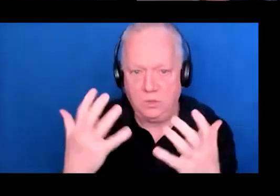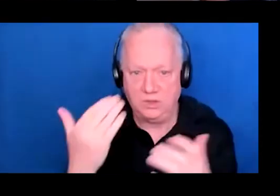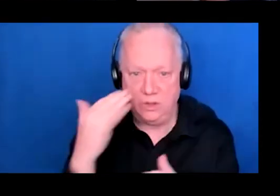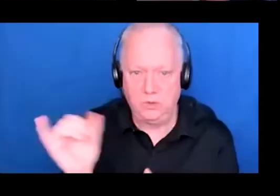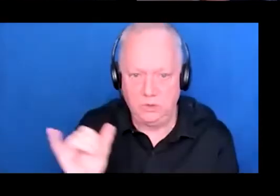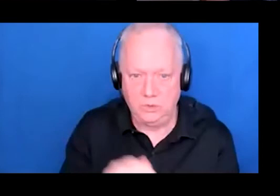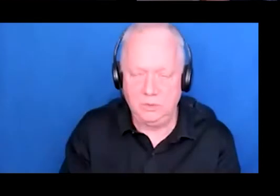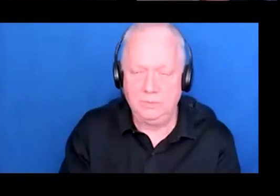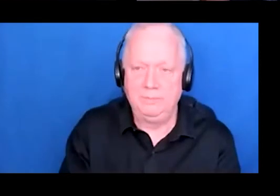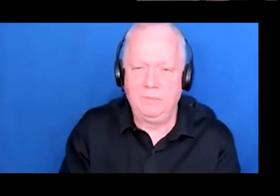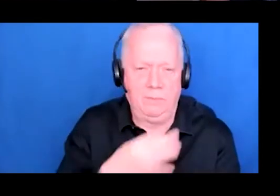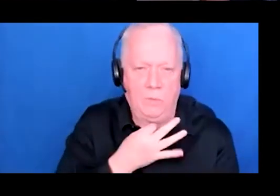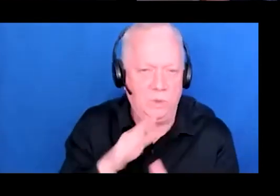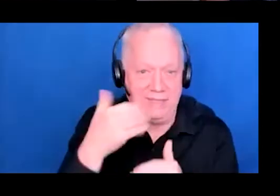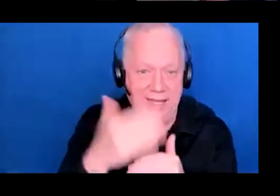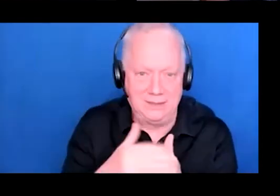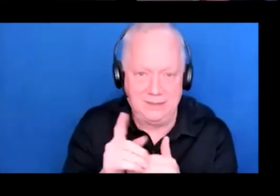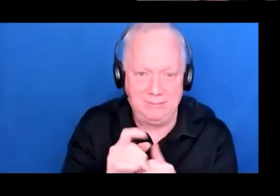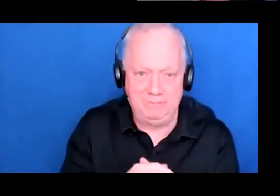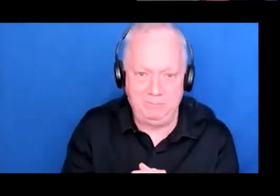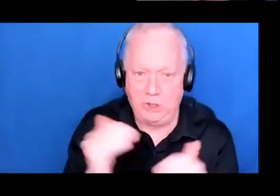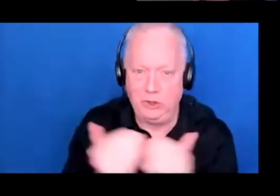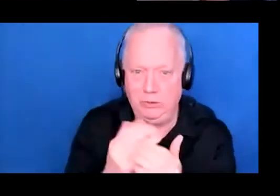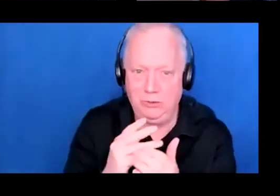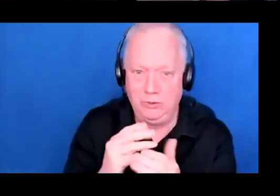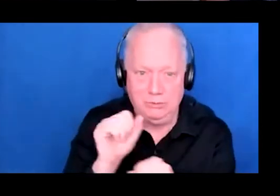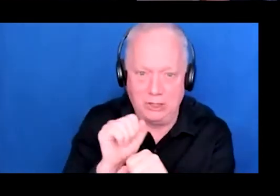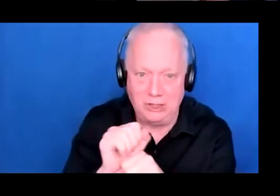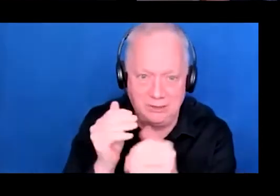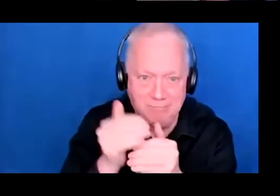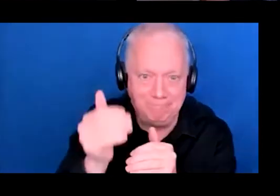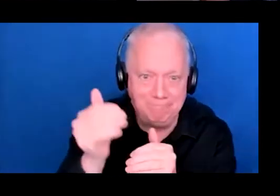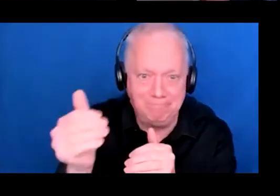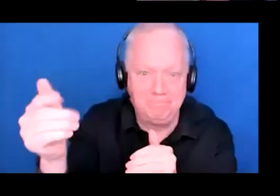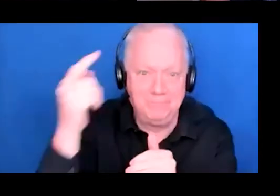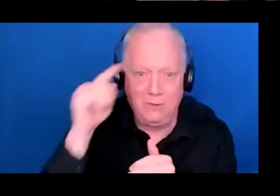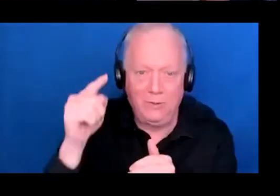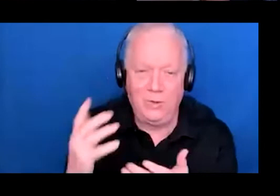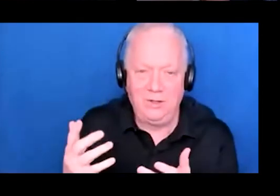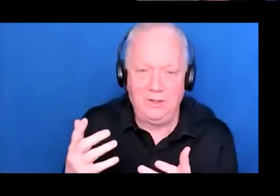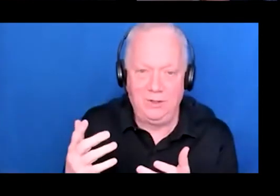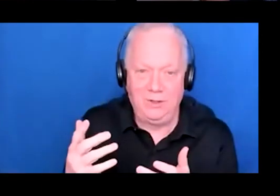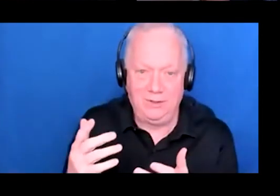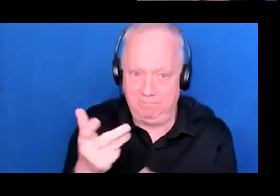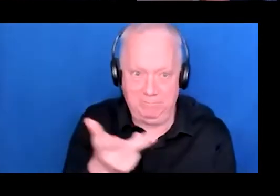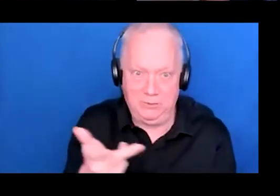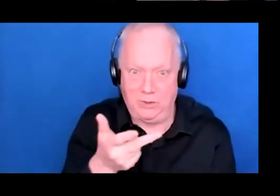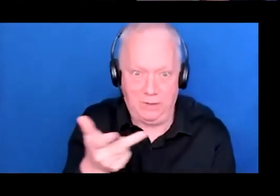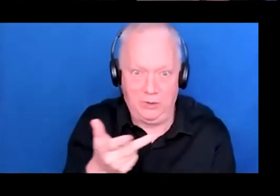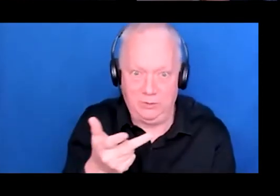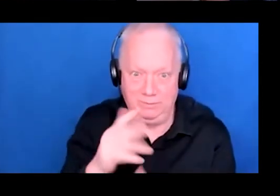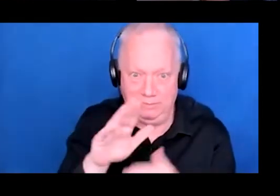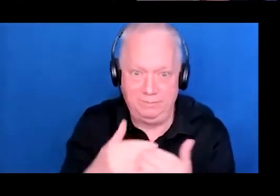know, what's next? What new projects are in the works for either of you, all of you?